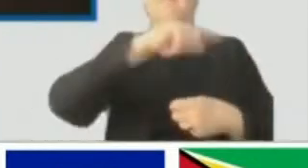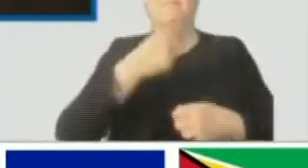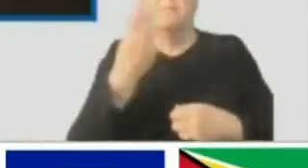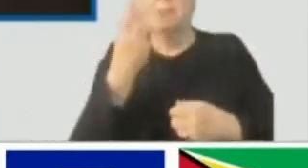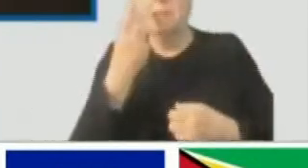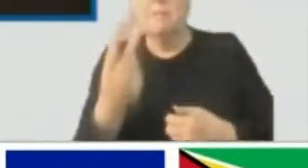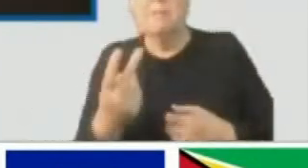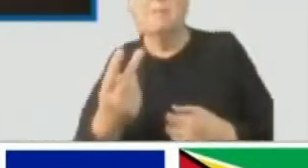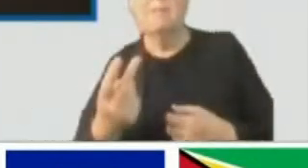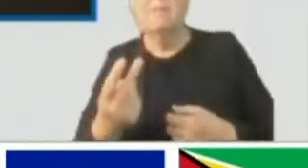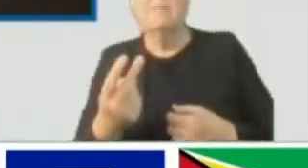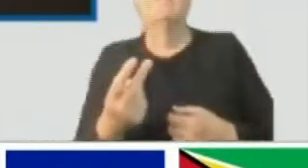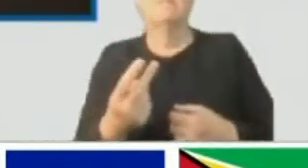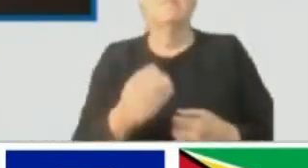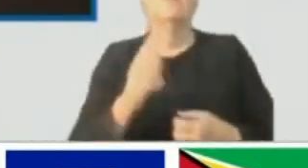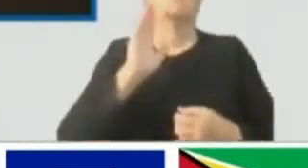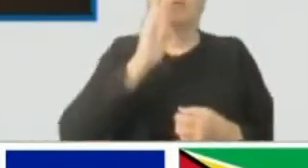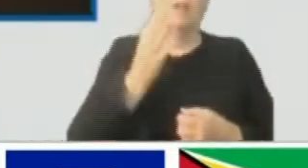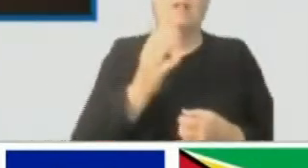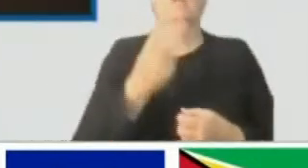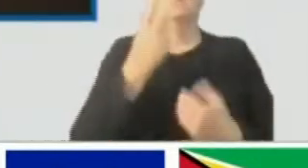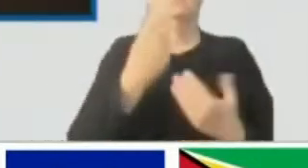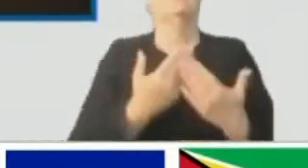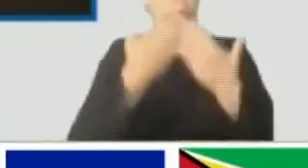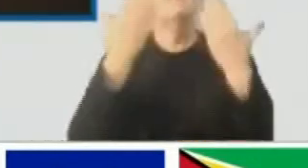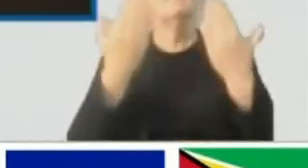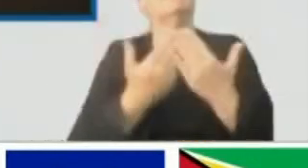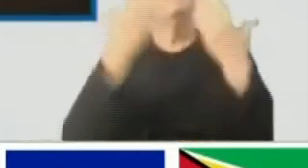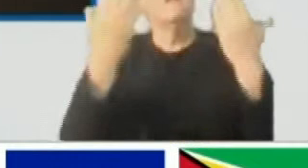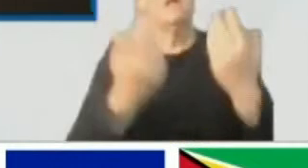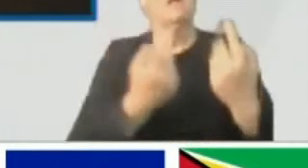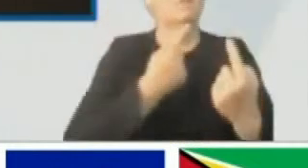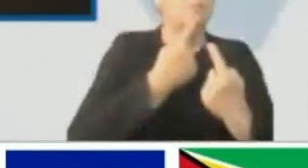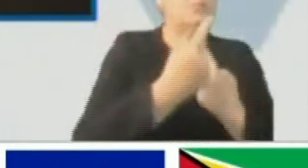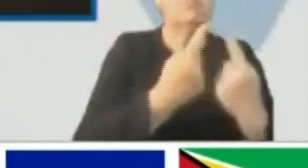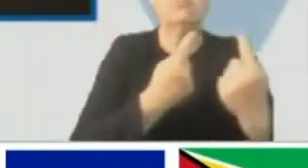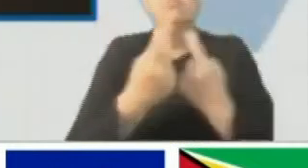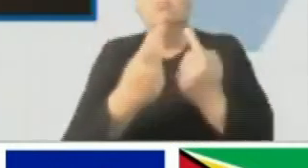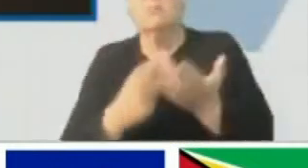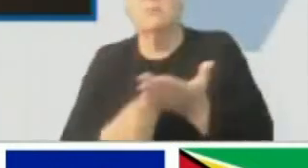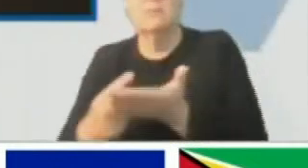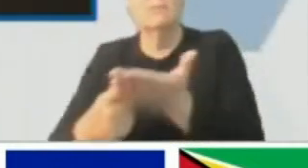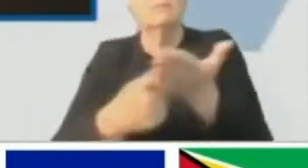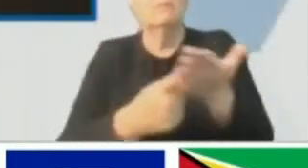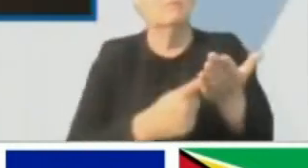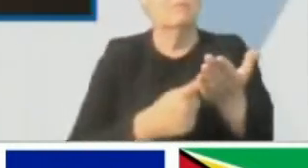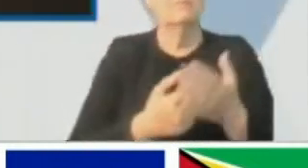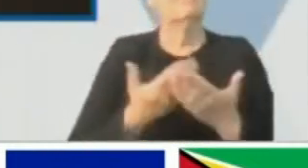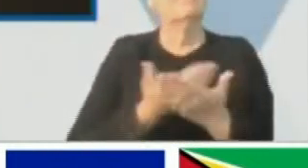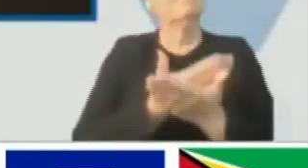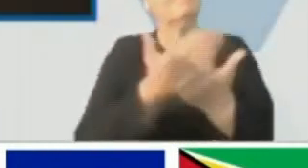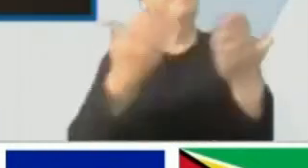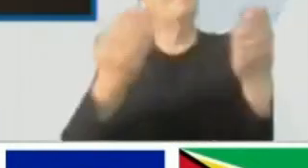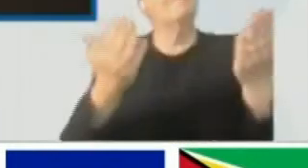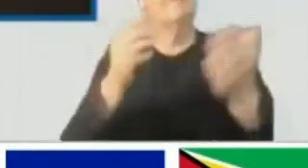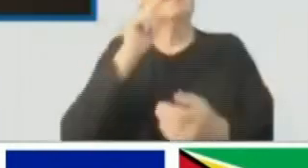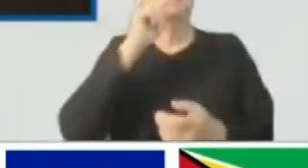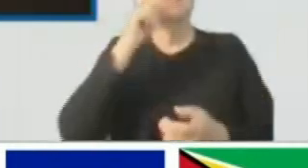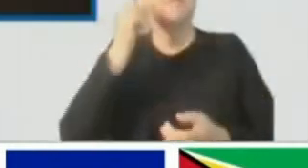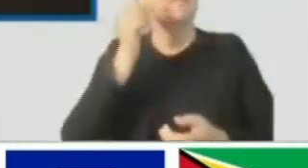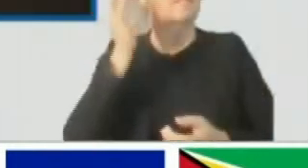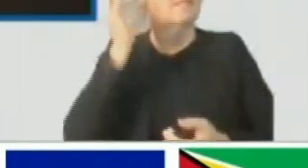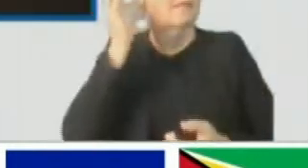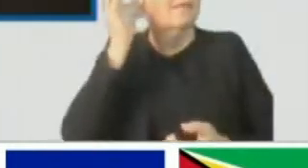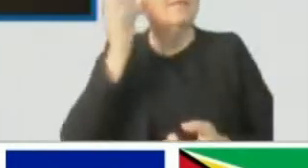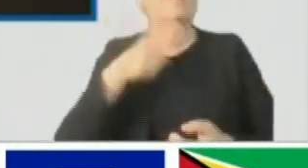days. Ladies and gentlemen, those of you joining virtually and those who are present